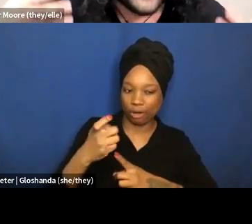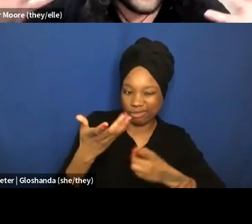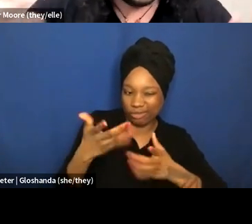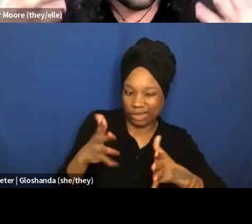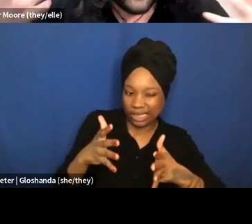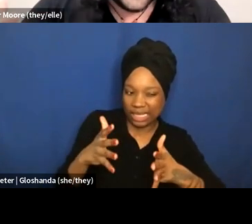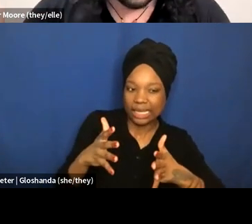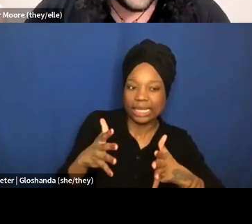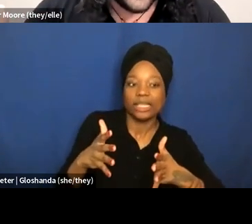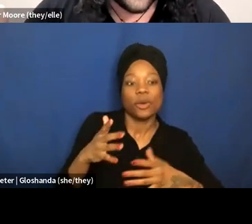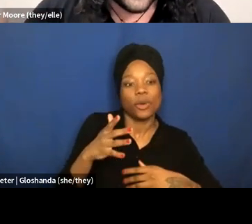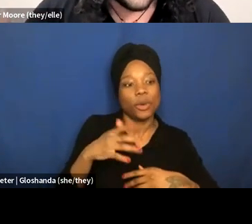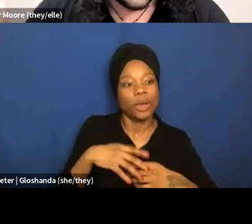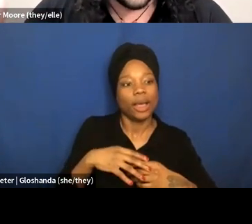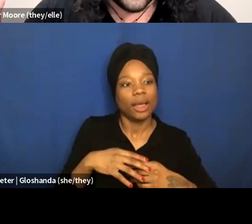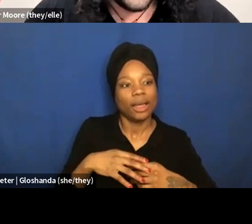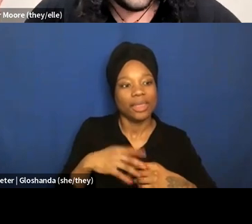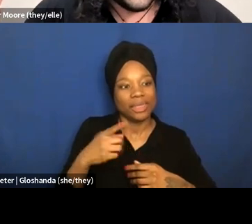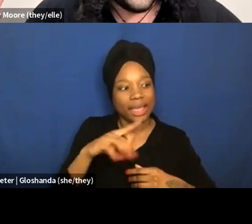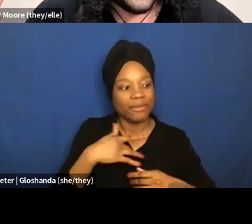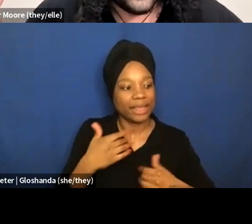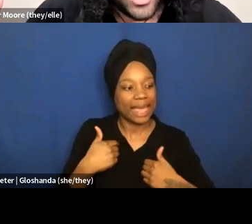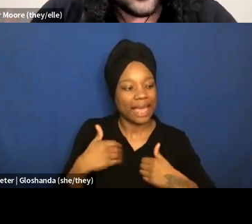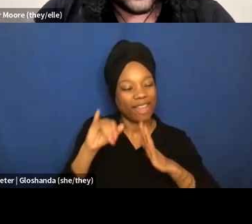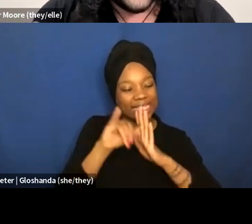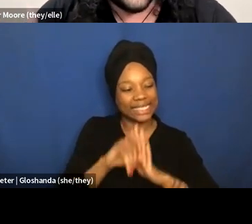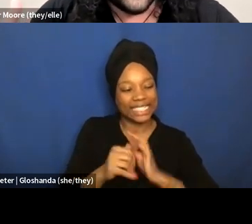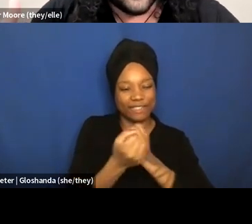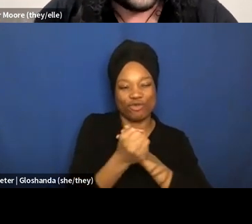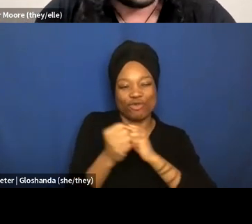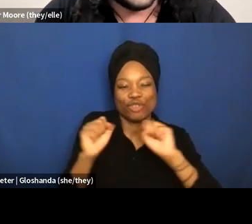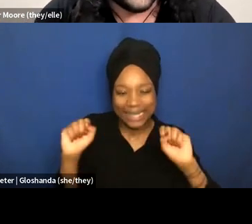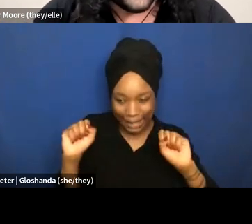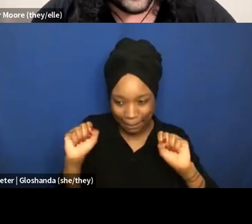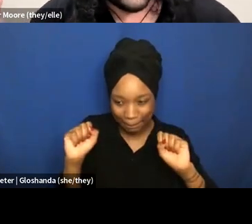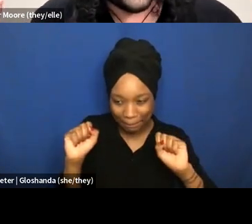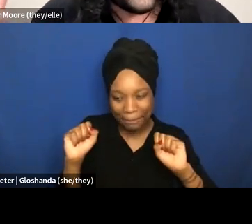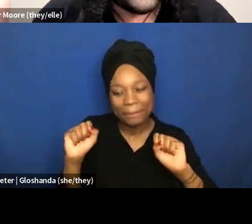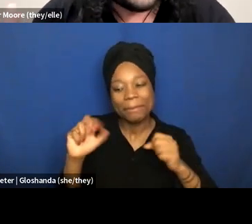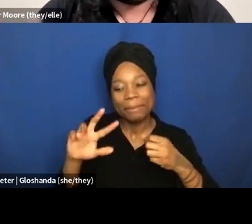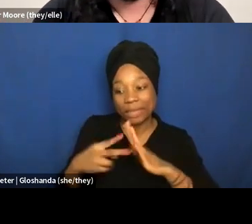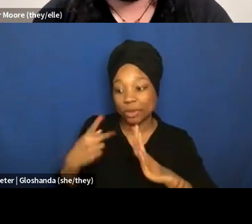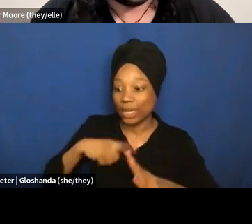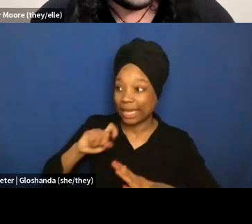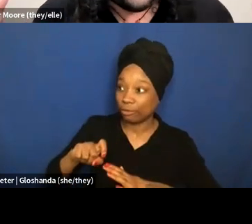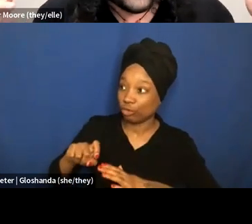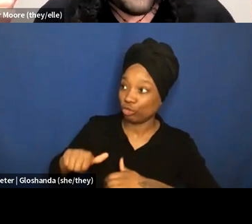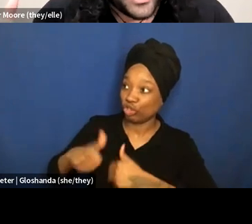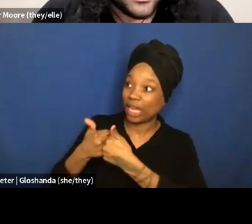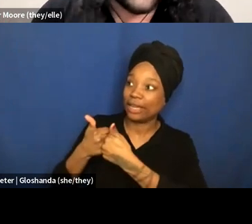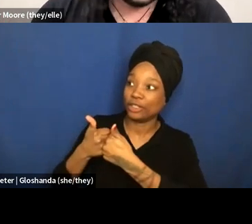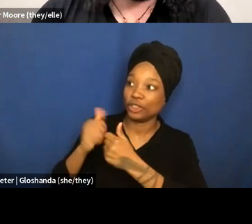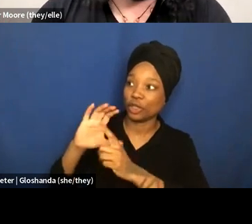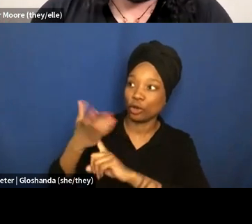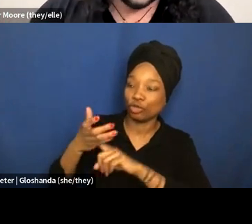have identity freedom in that context. So I think challenging the cultural narratives, right, with neurodiversity, with